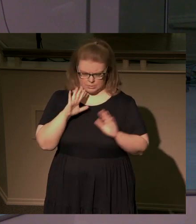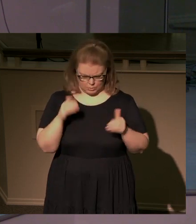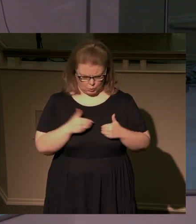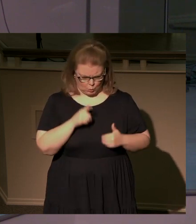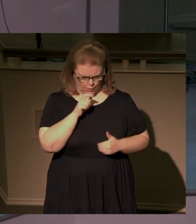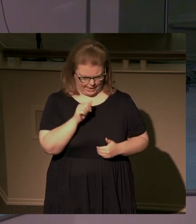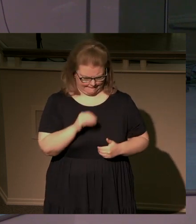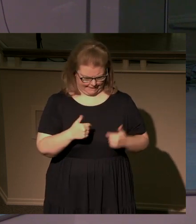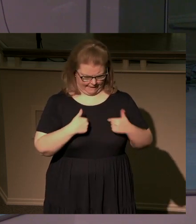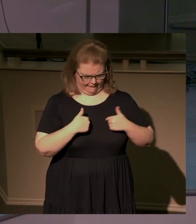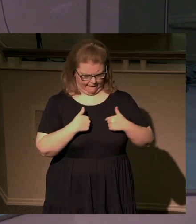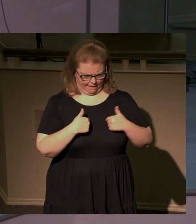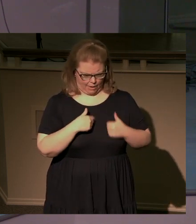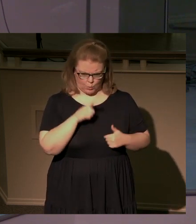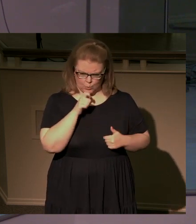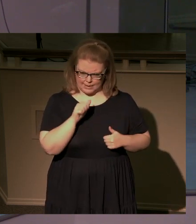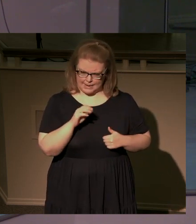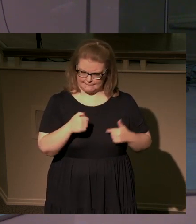life pursuit.